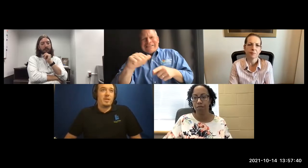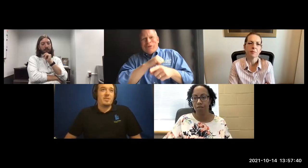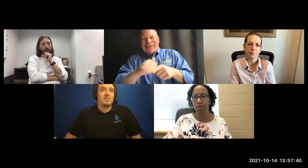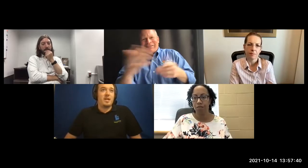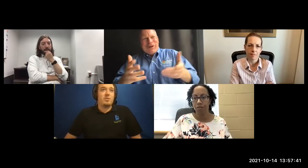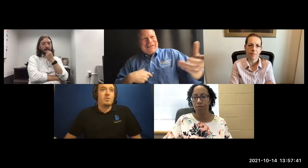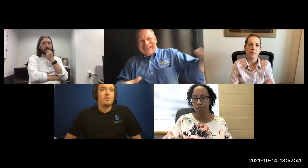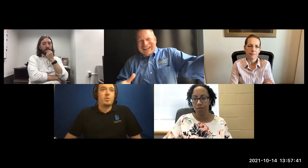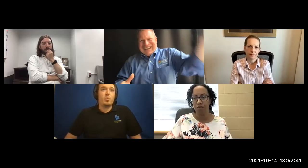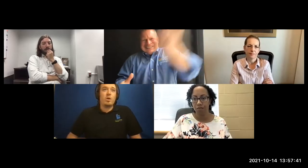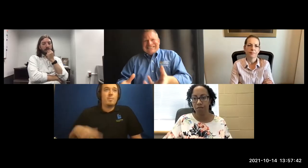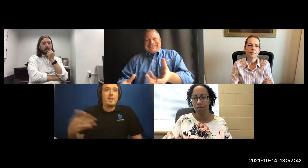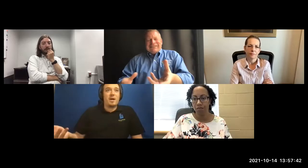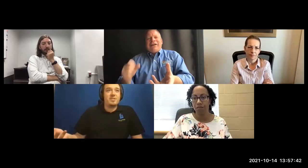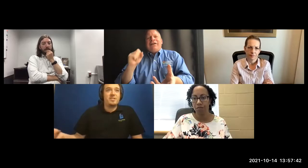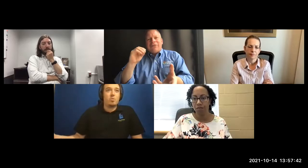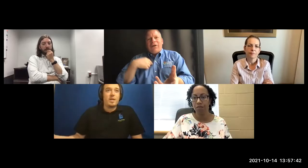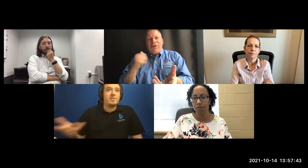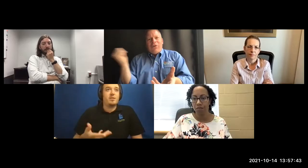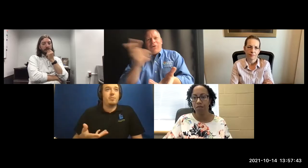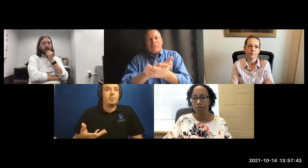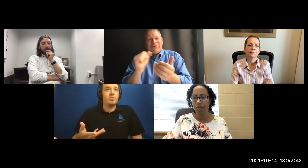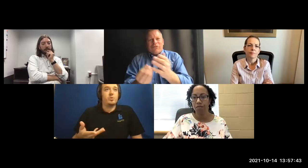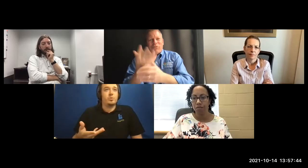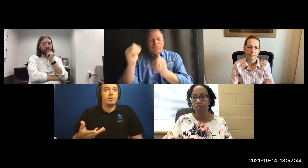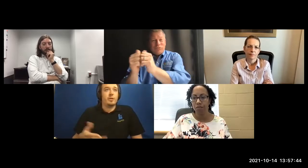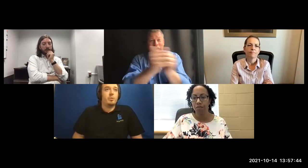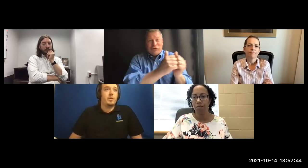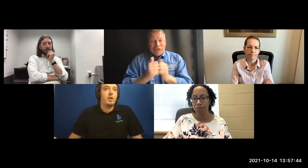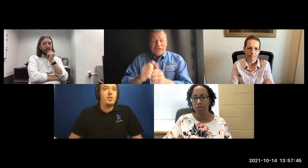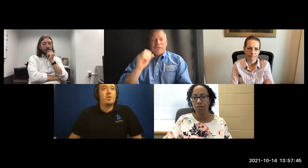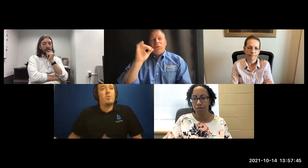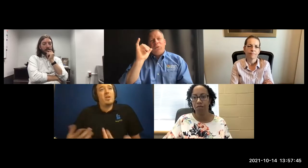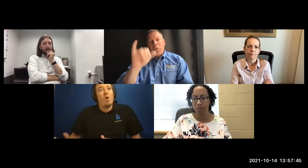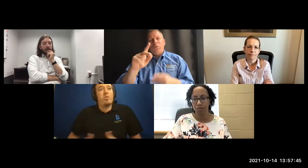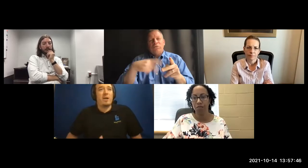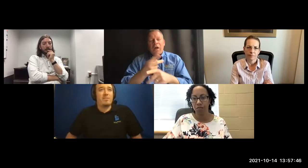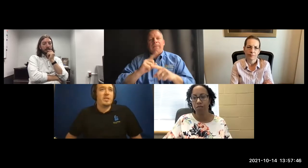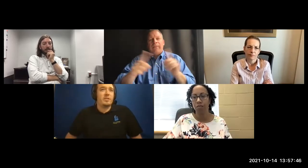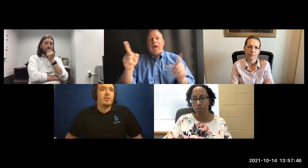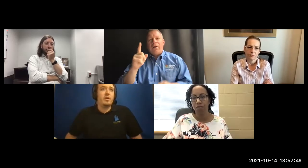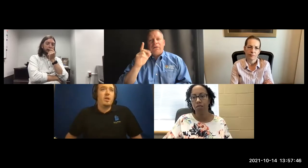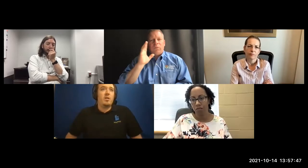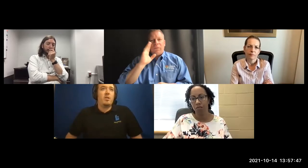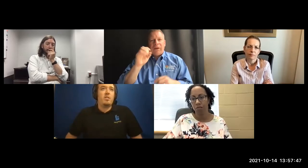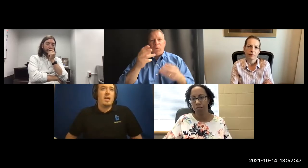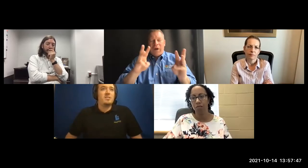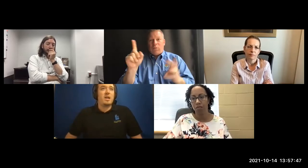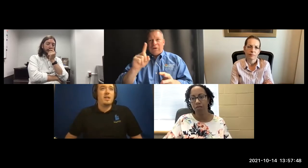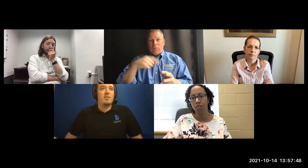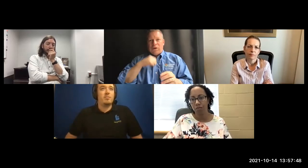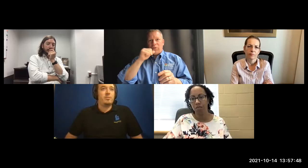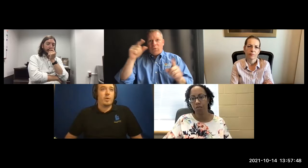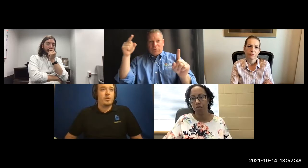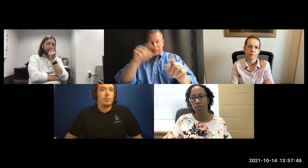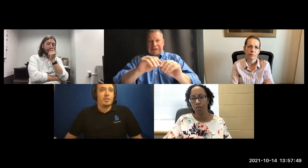is been in silos. And so, what are the best practices that we can steal from other schools and really implement so that we can all thrive together? That's the